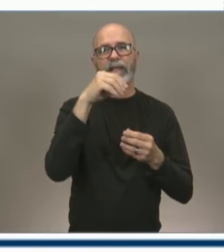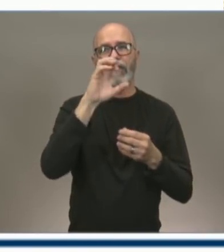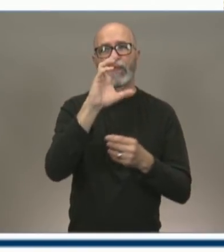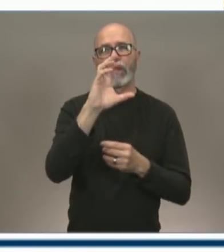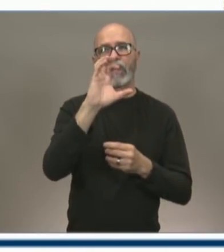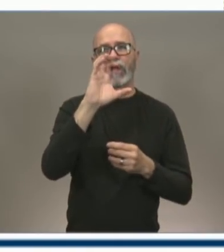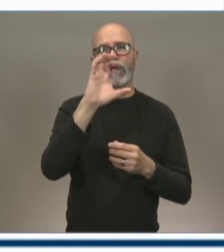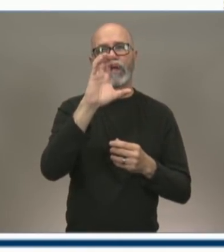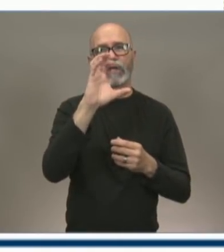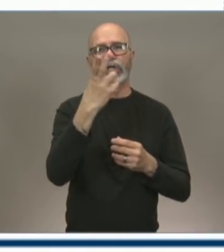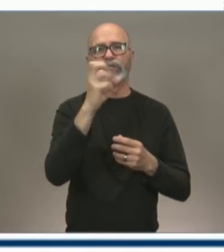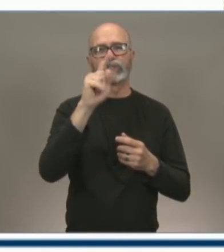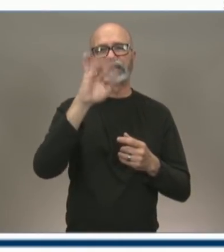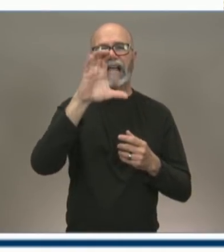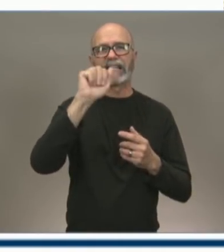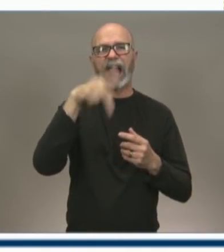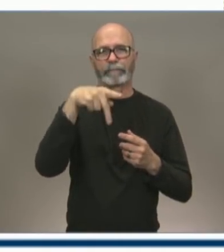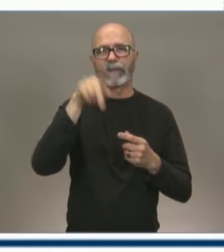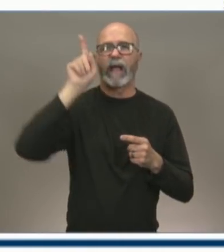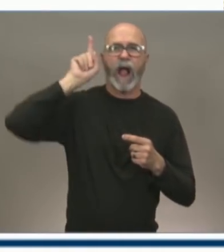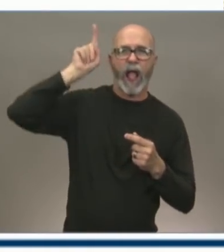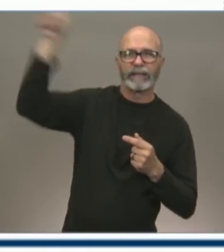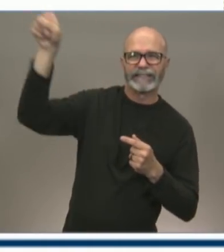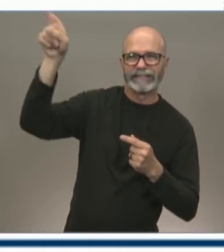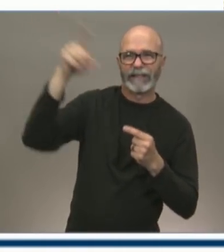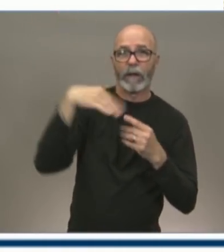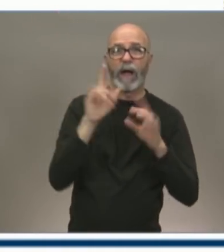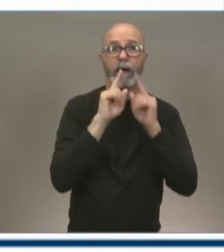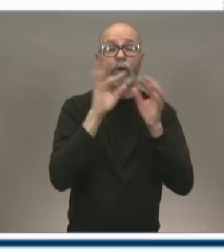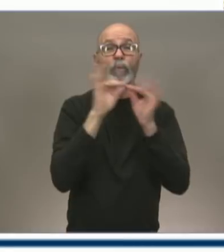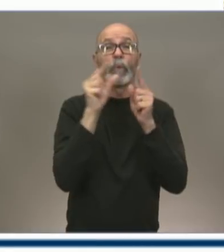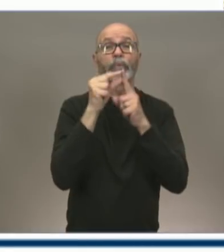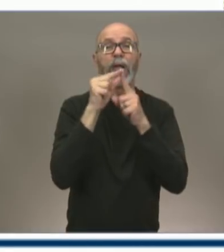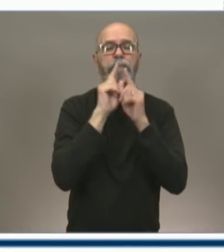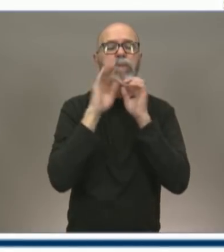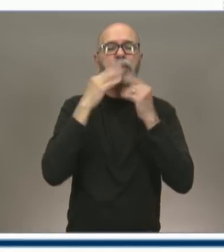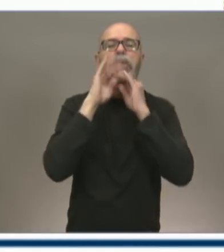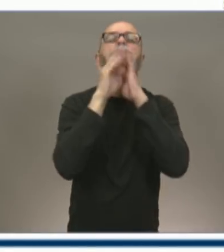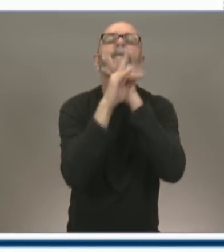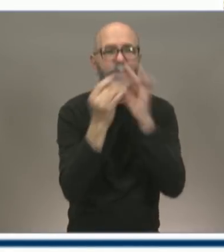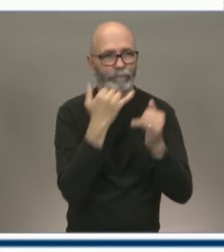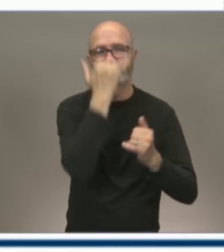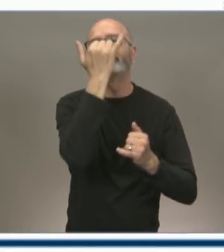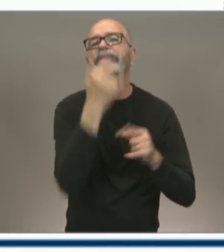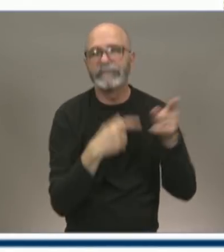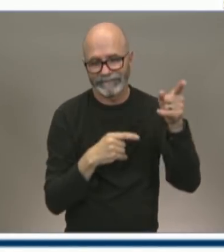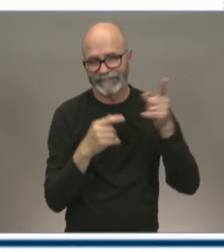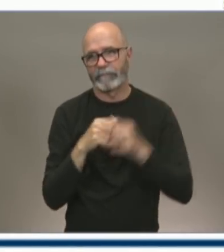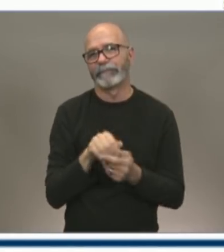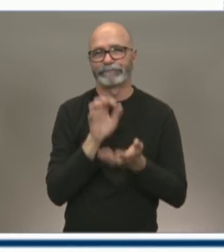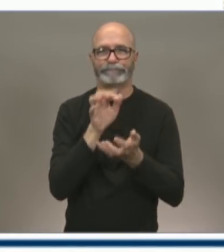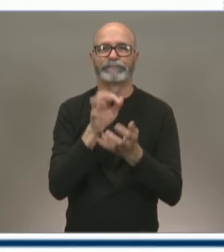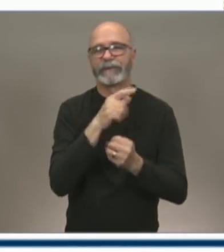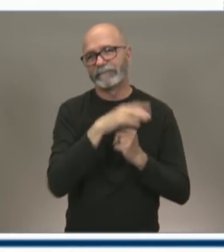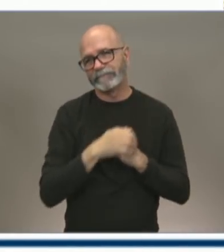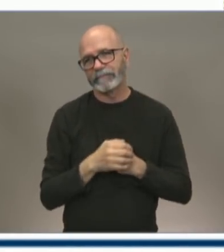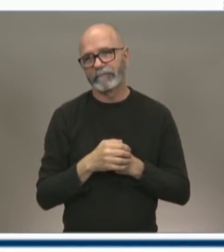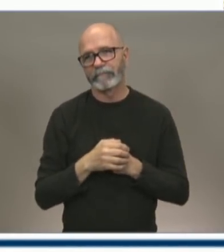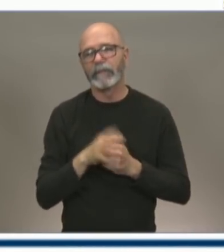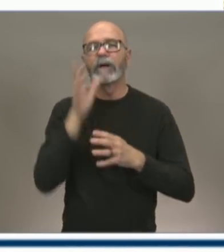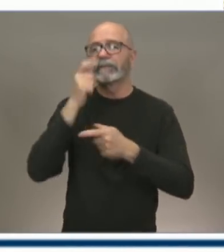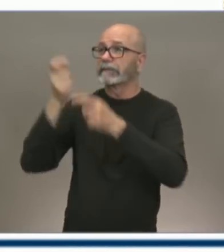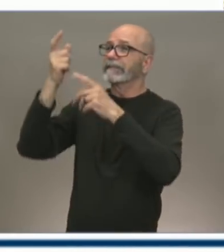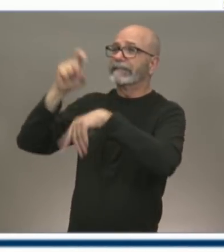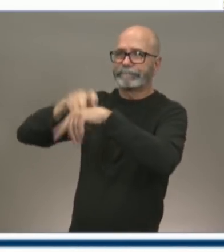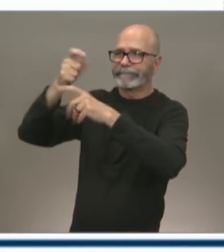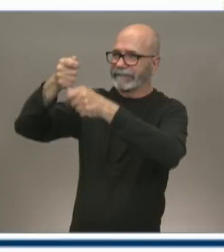my Acadian friends in Cheticamp, I did my best. We will either replace or they will either be replaced or undergo major